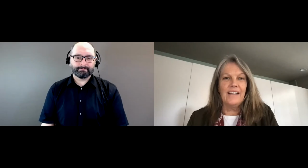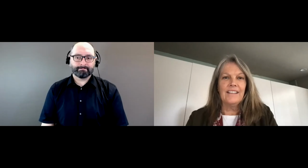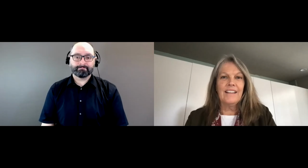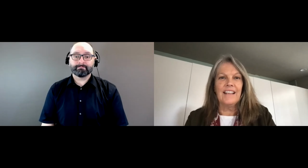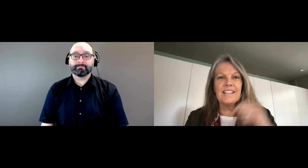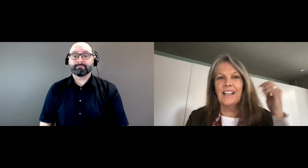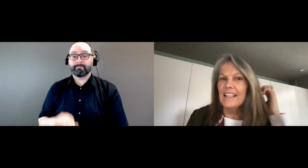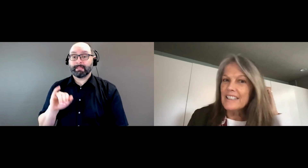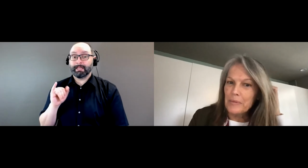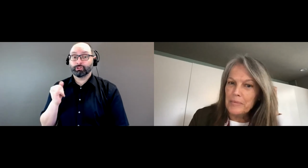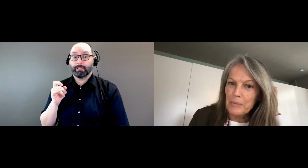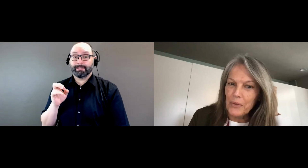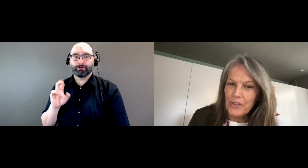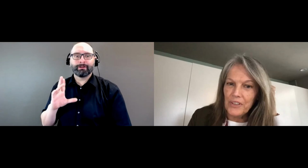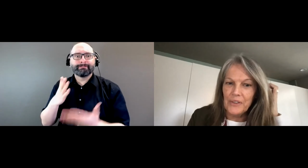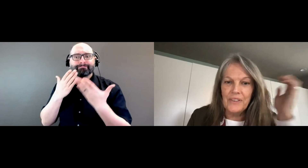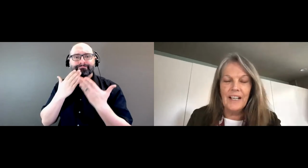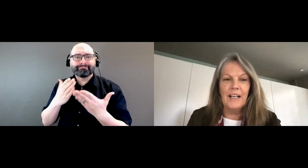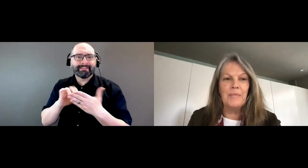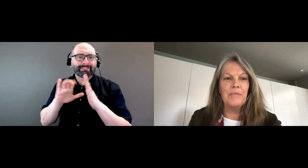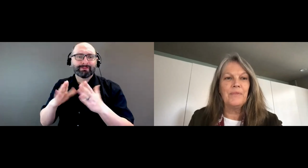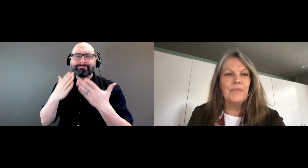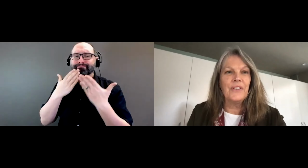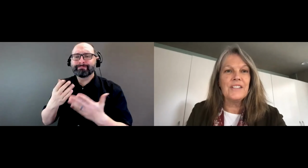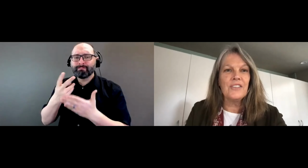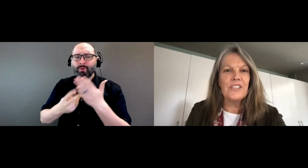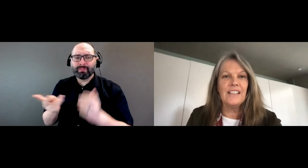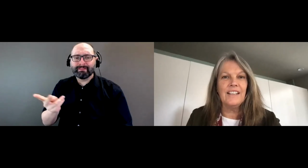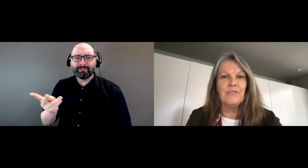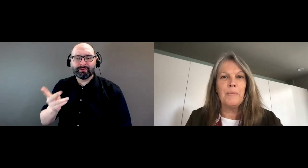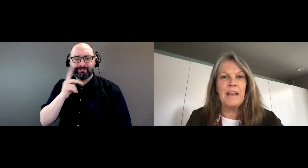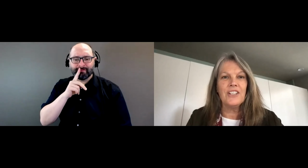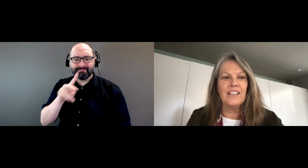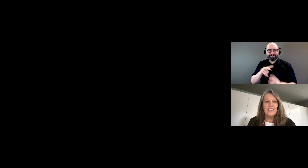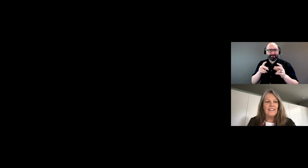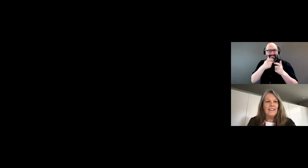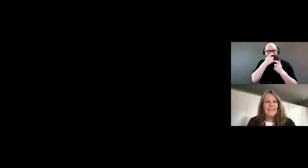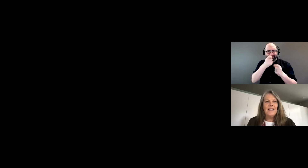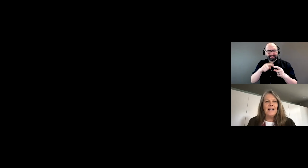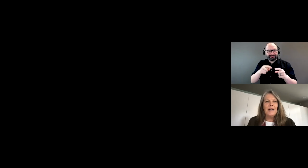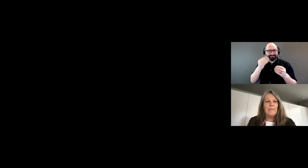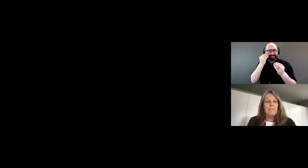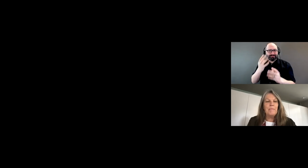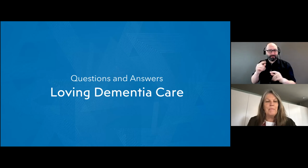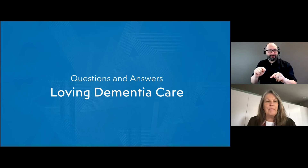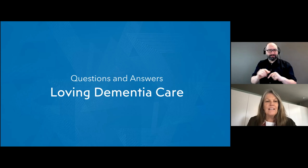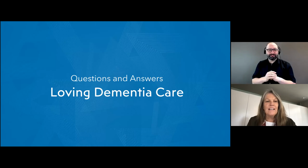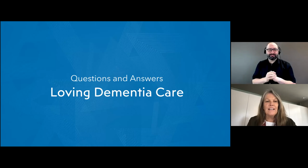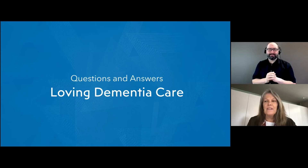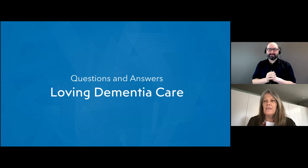That's great. Thanks a lot to both of you for this interesting information.